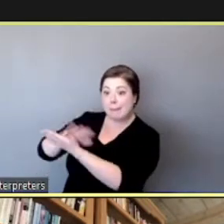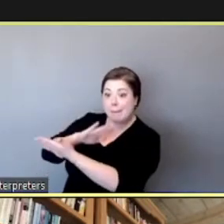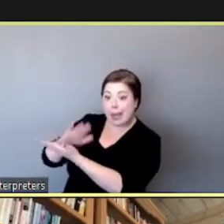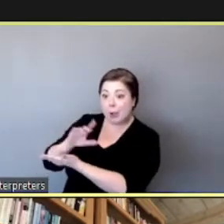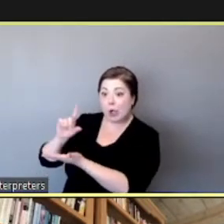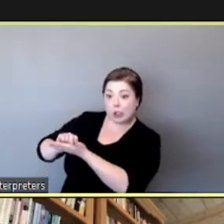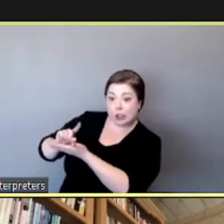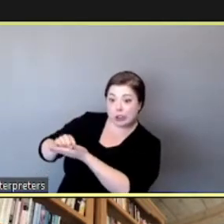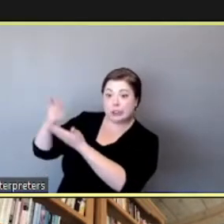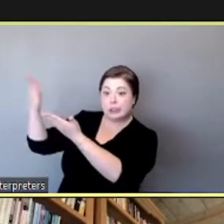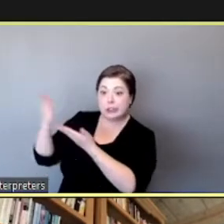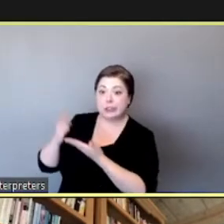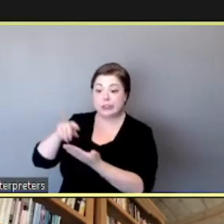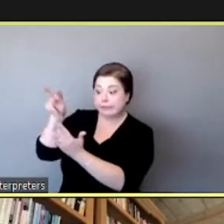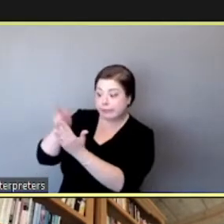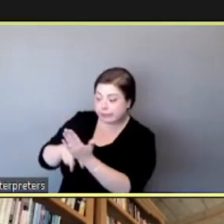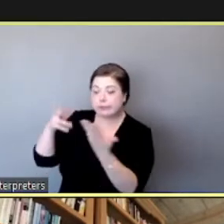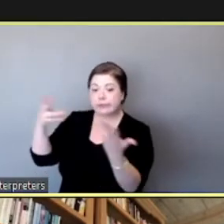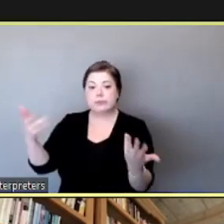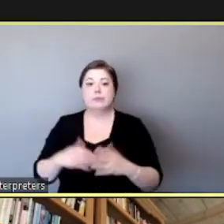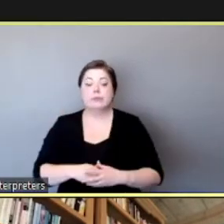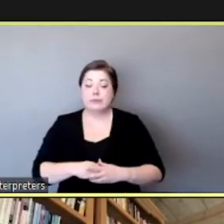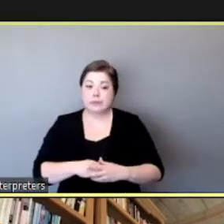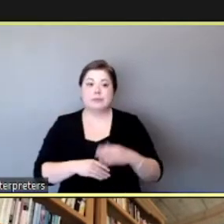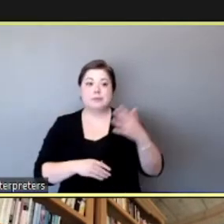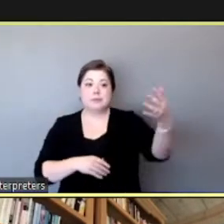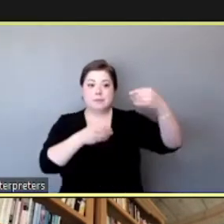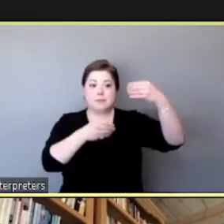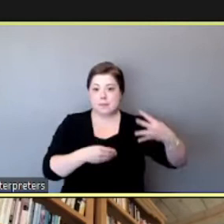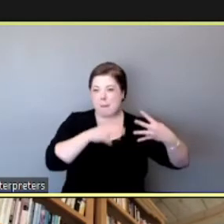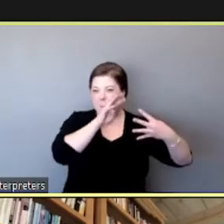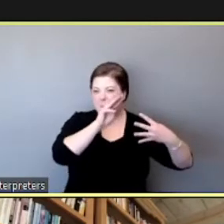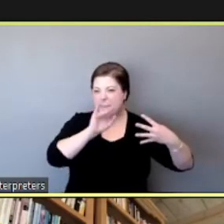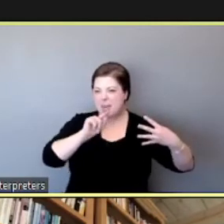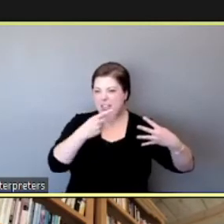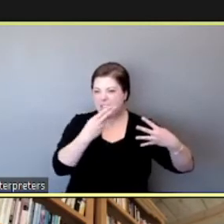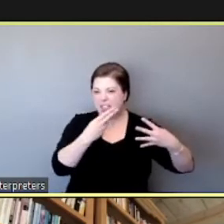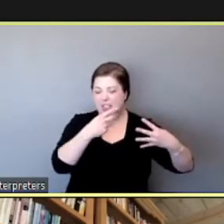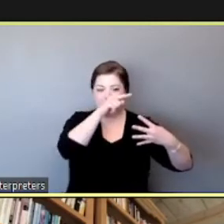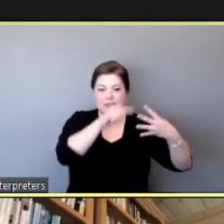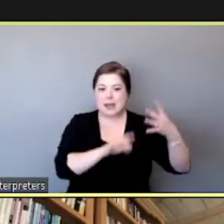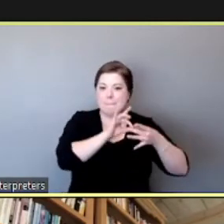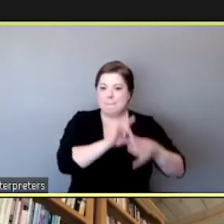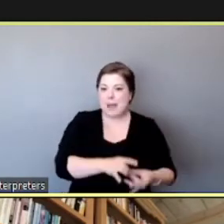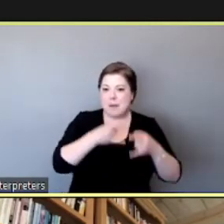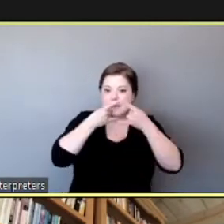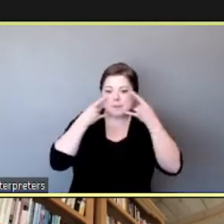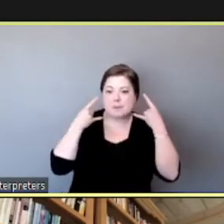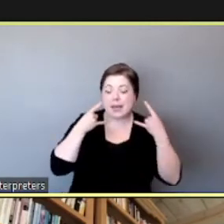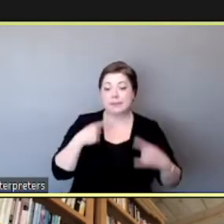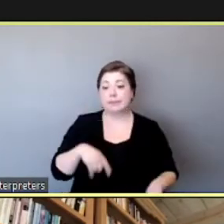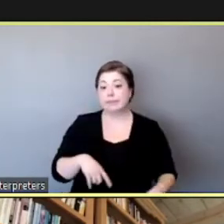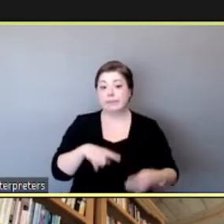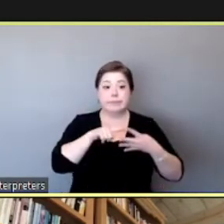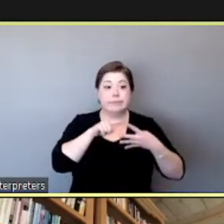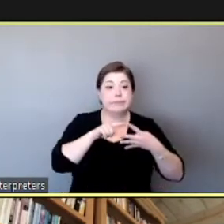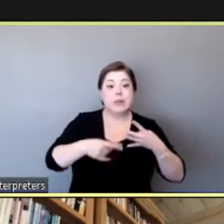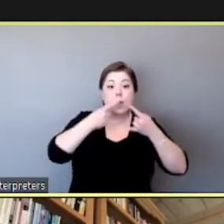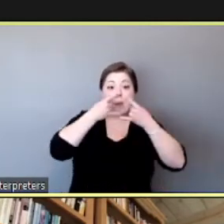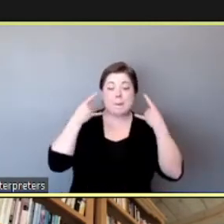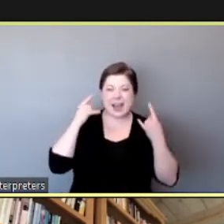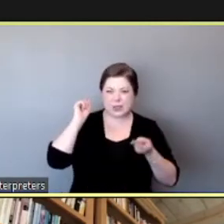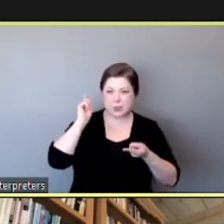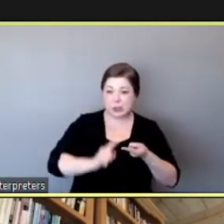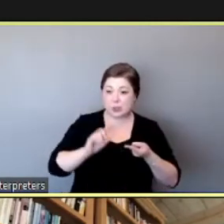that. There's some myths out there about mask wearing. One is that wearing a mask reduces oxygen